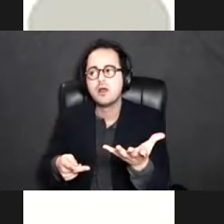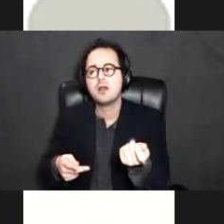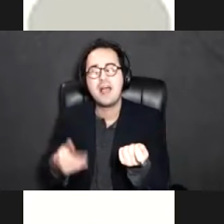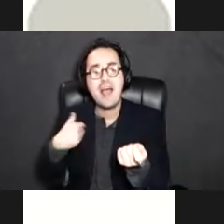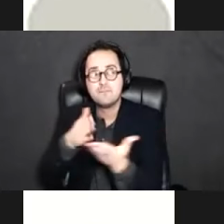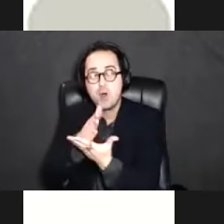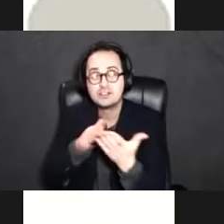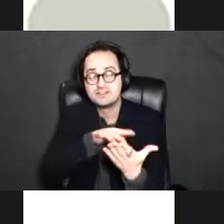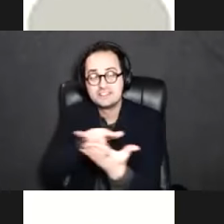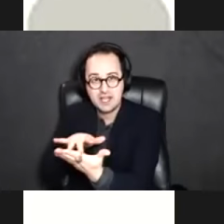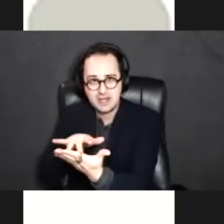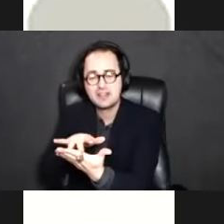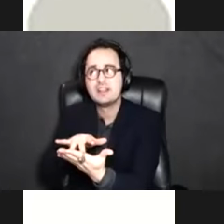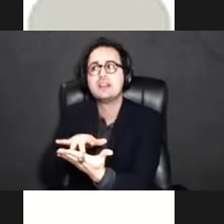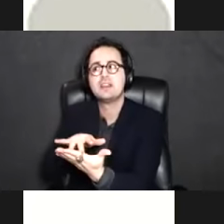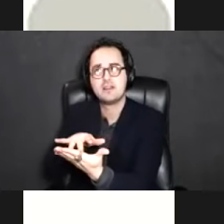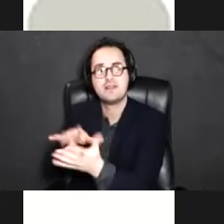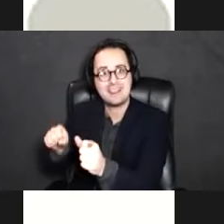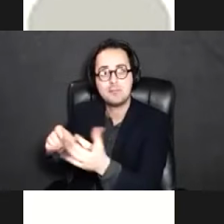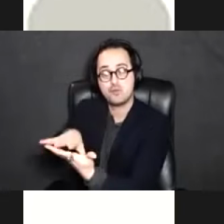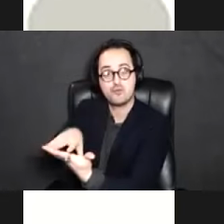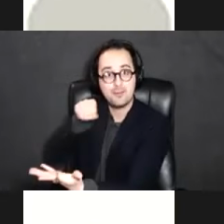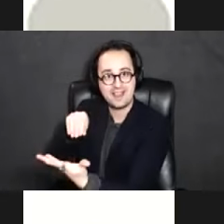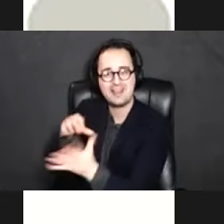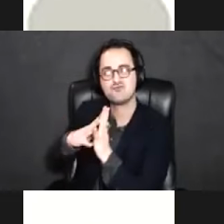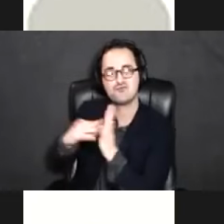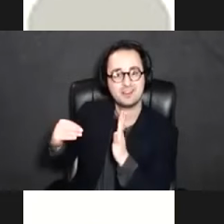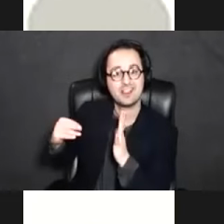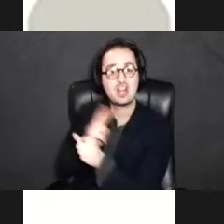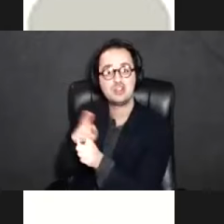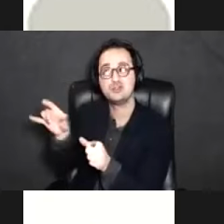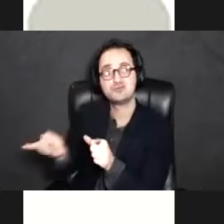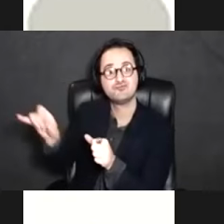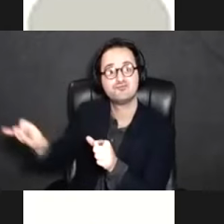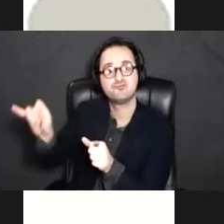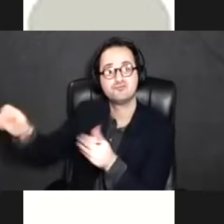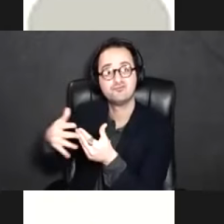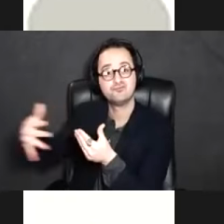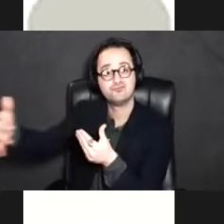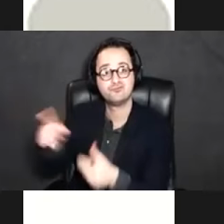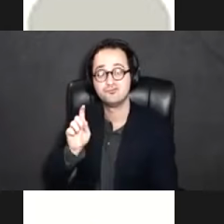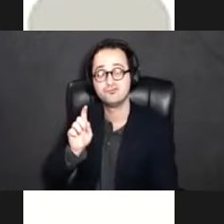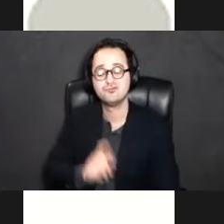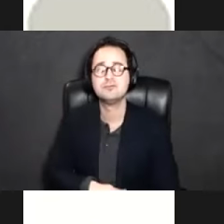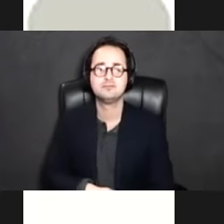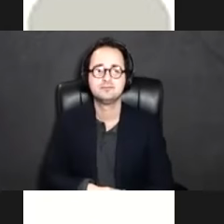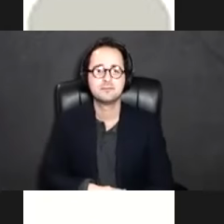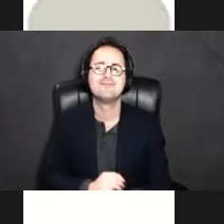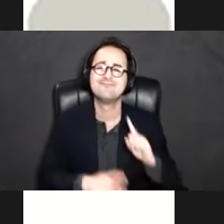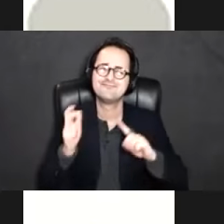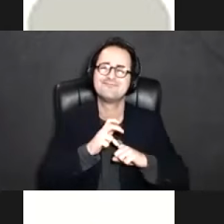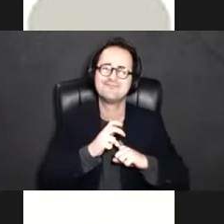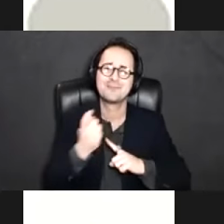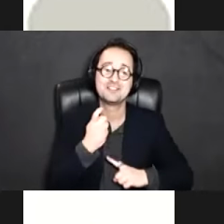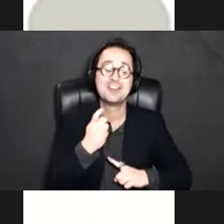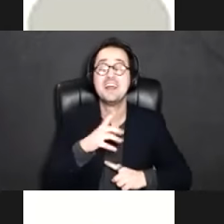that you know you want to be replicated and that used in practice? Yeah, no, that's a great question. So as you might guess, one of the